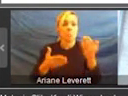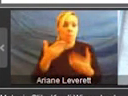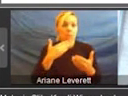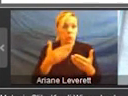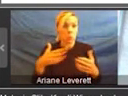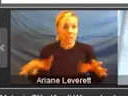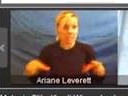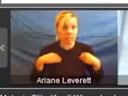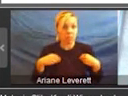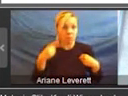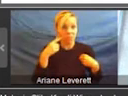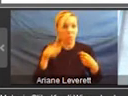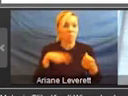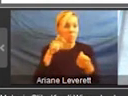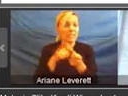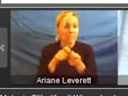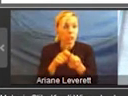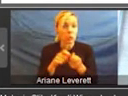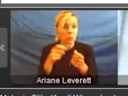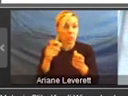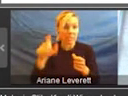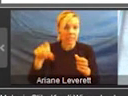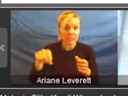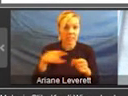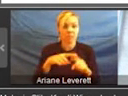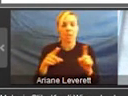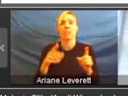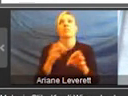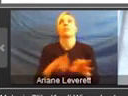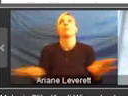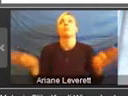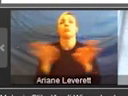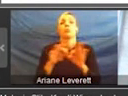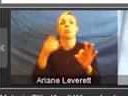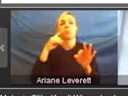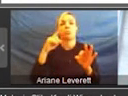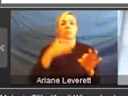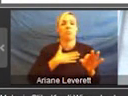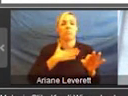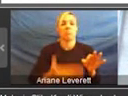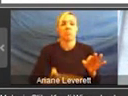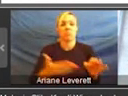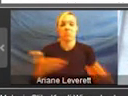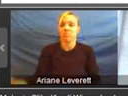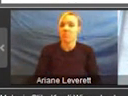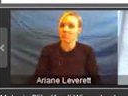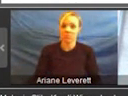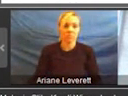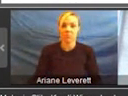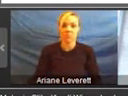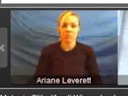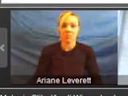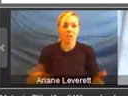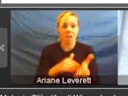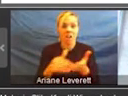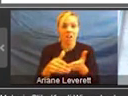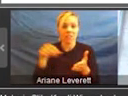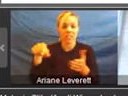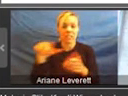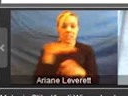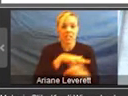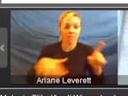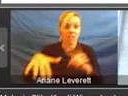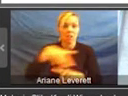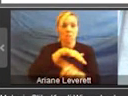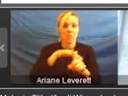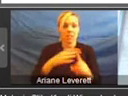but it is also important to acknowledge that fact that often the environment